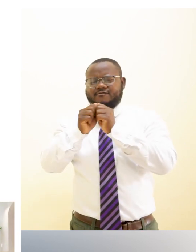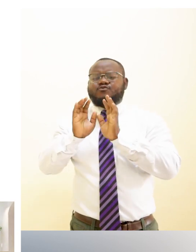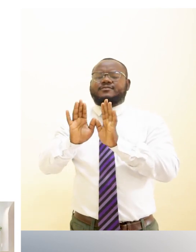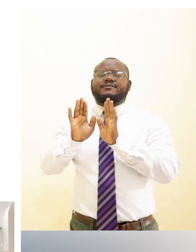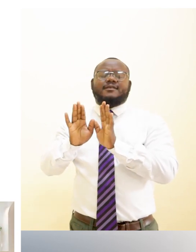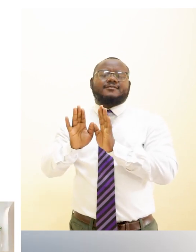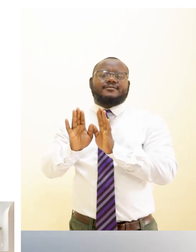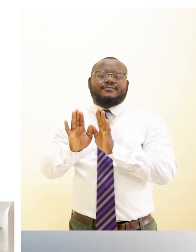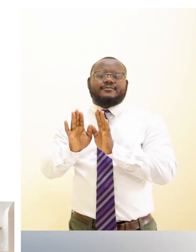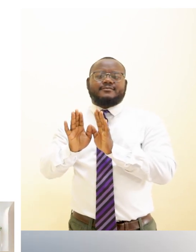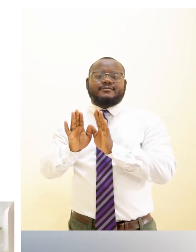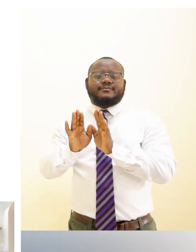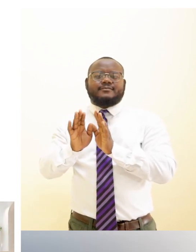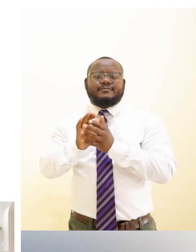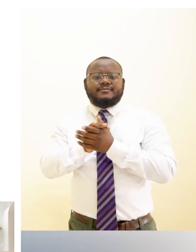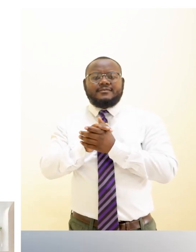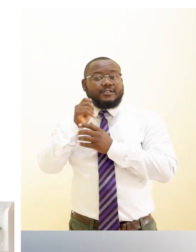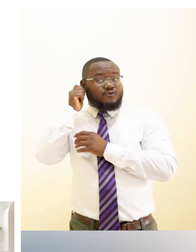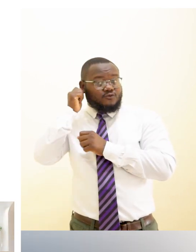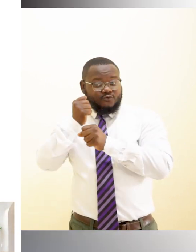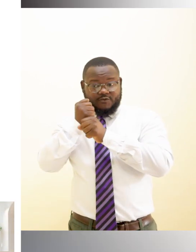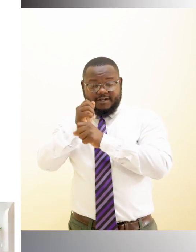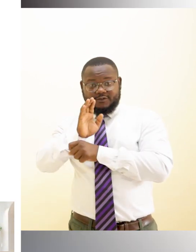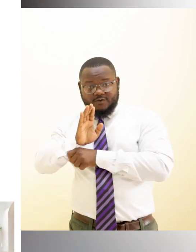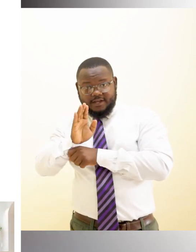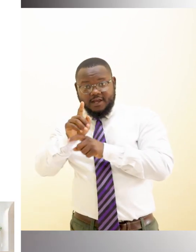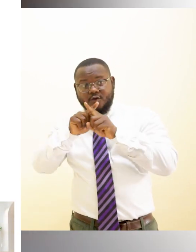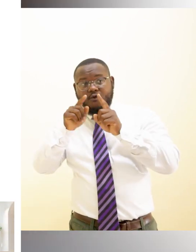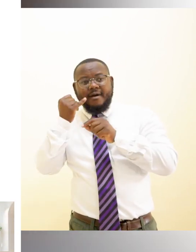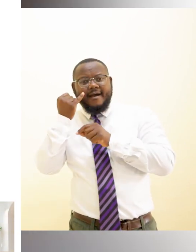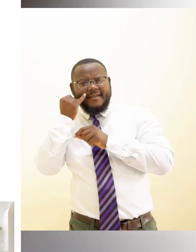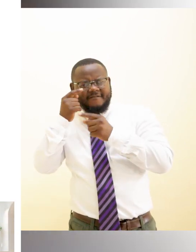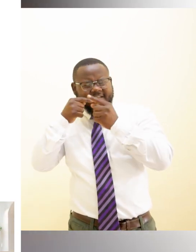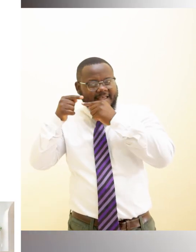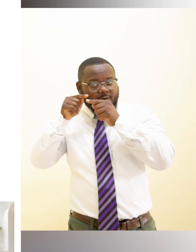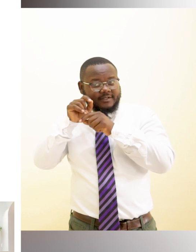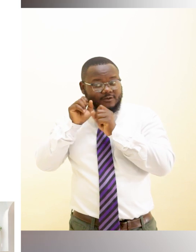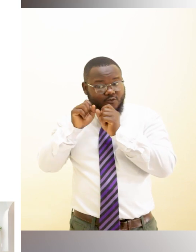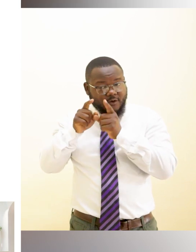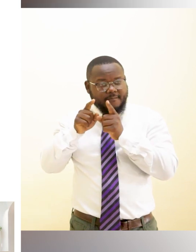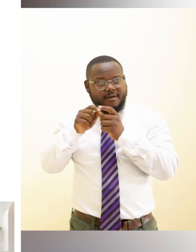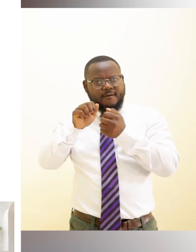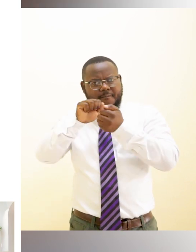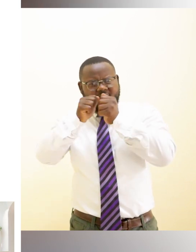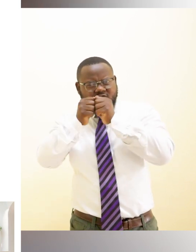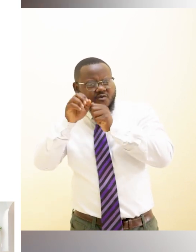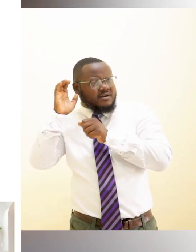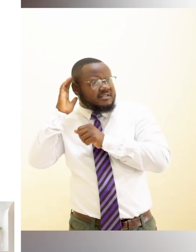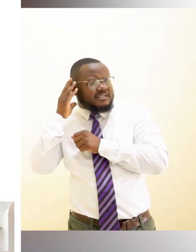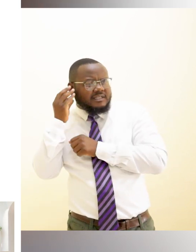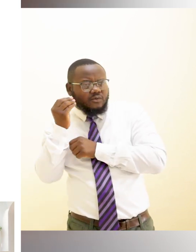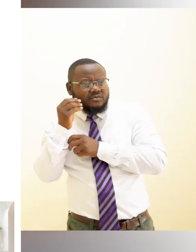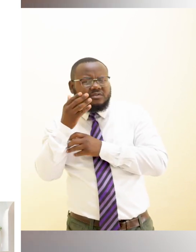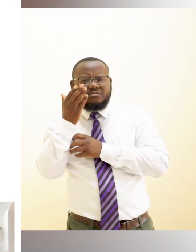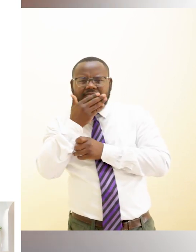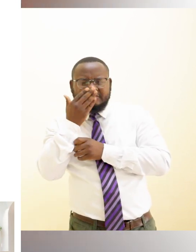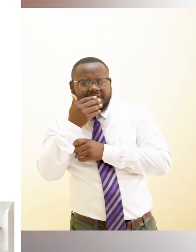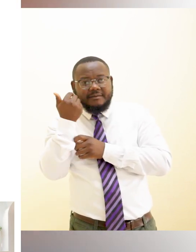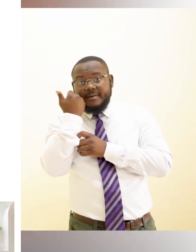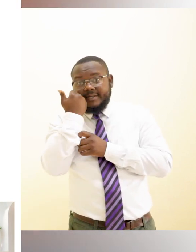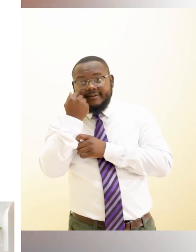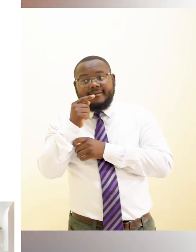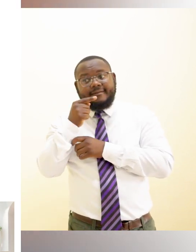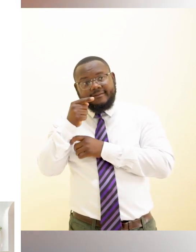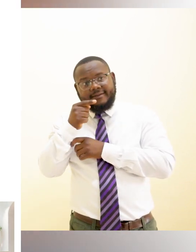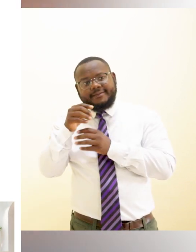leave it alone. The ear is doing its job, but when it's impacted, causing hearing loss or leading to pain and